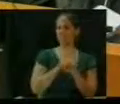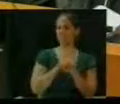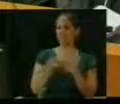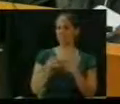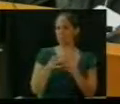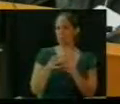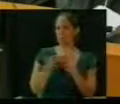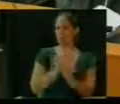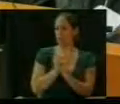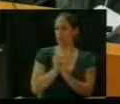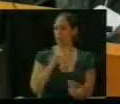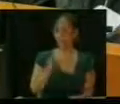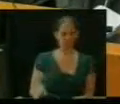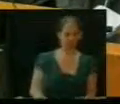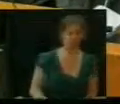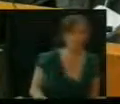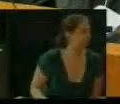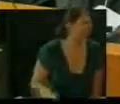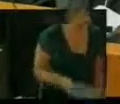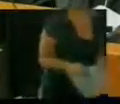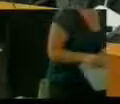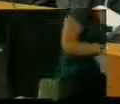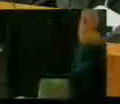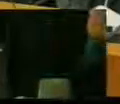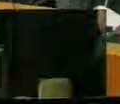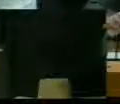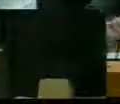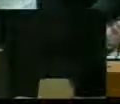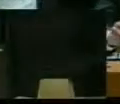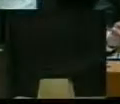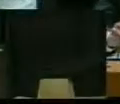names. Did you see the letter?